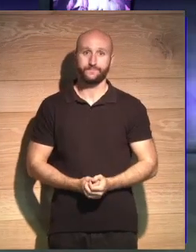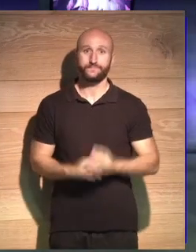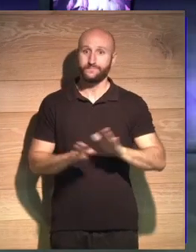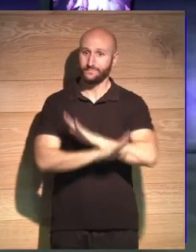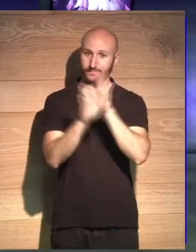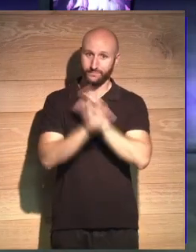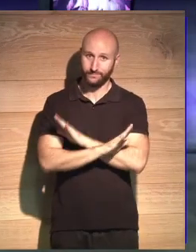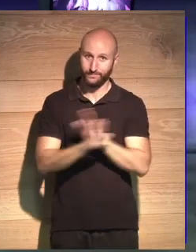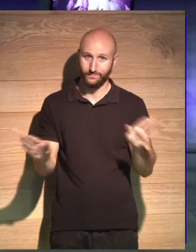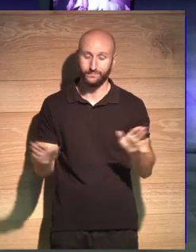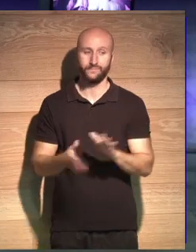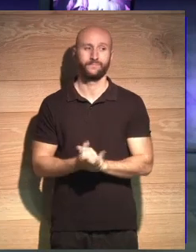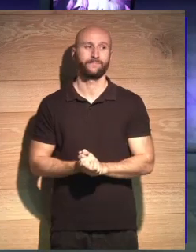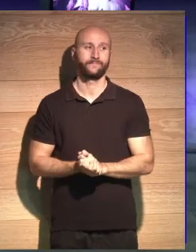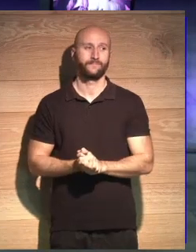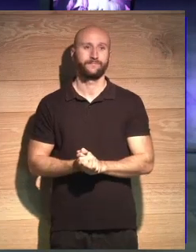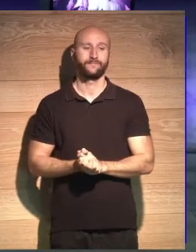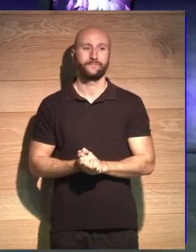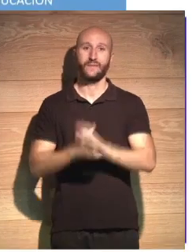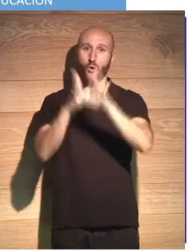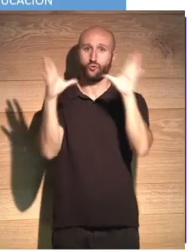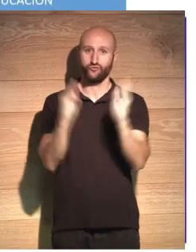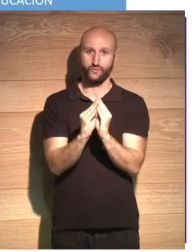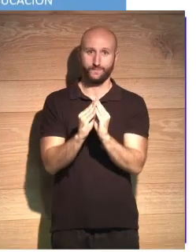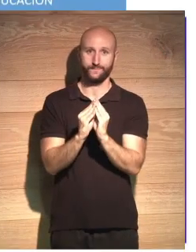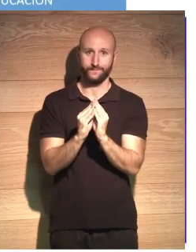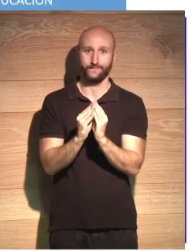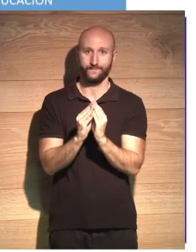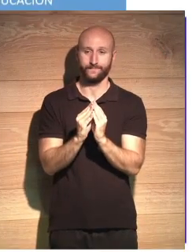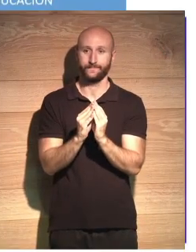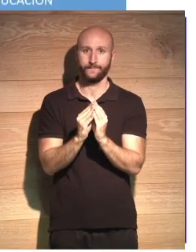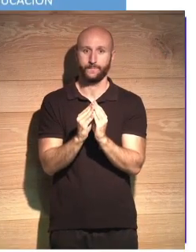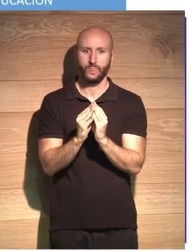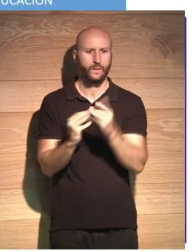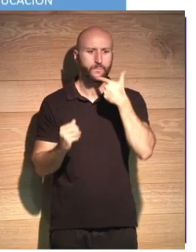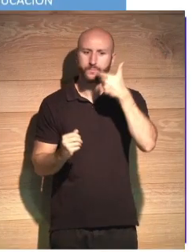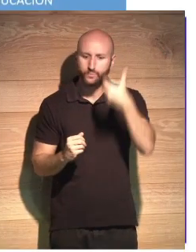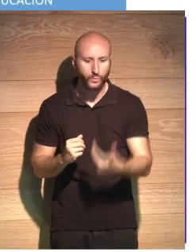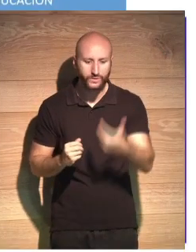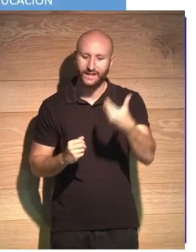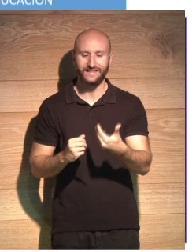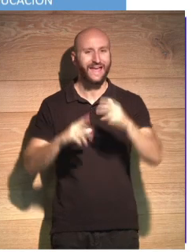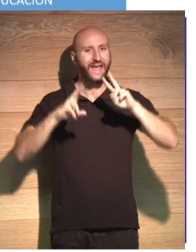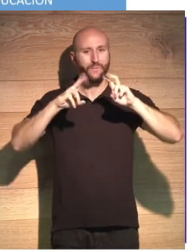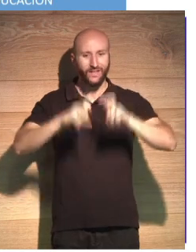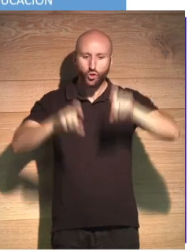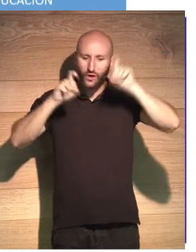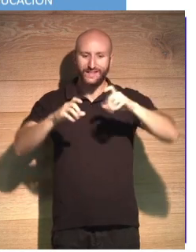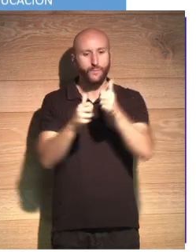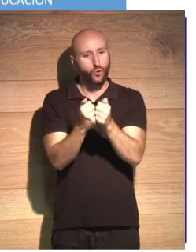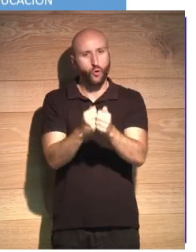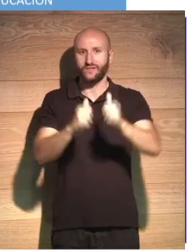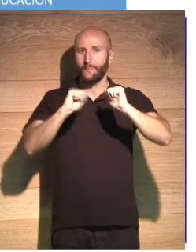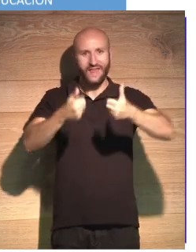what type of skills they're developing. And to wrap it up, and as a conclusion, I think that it's key that we